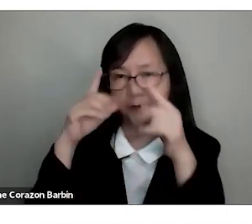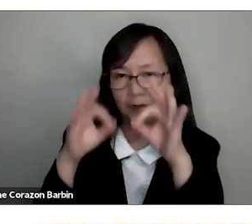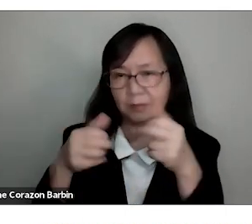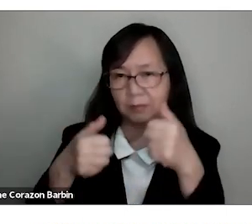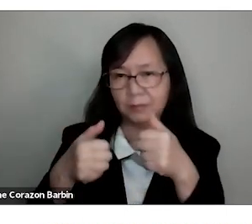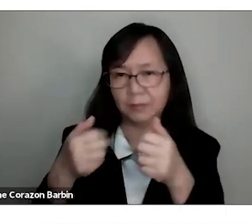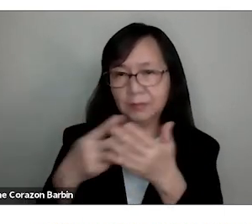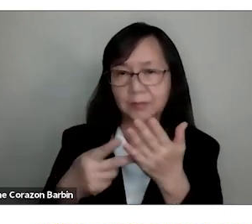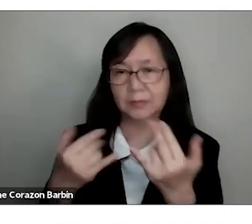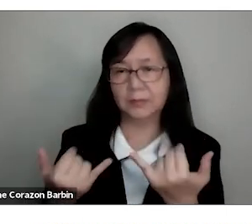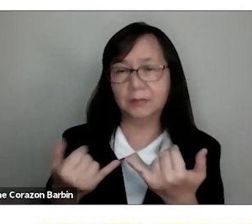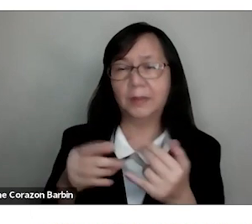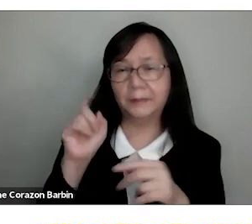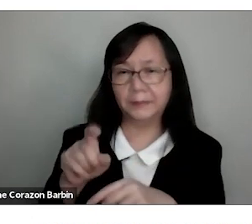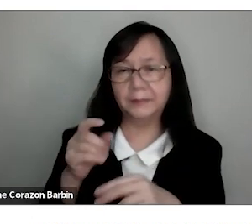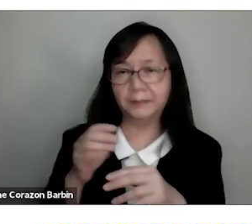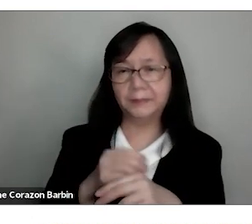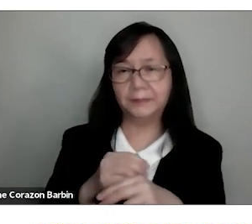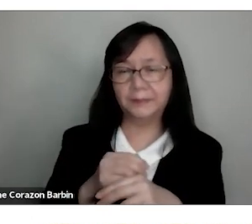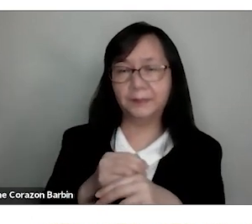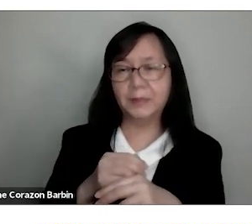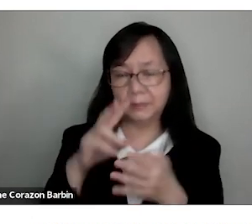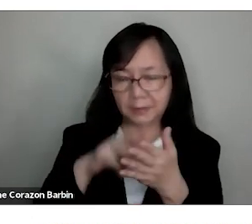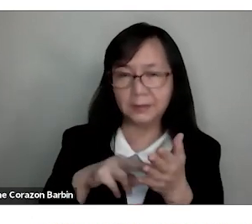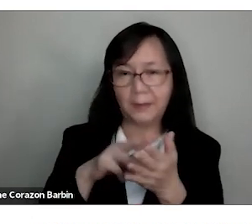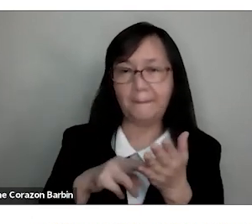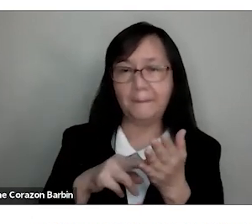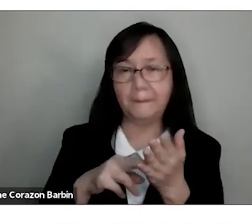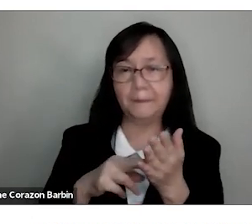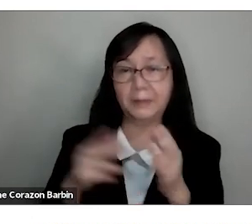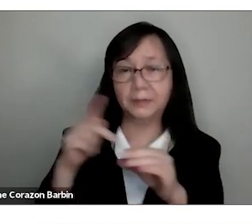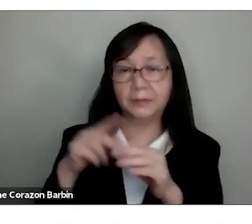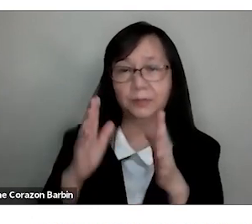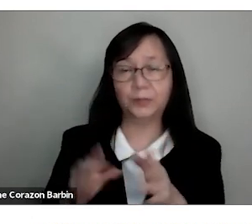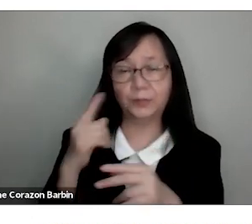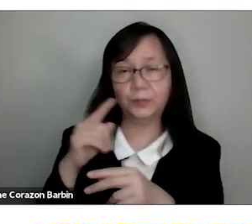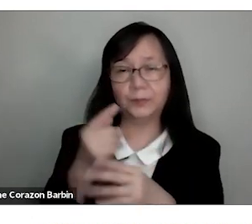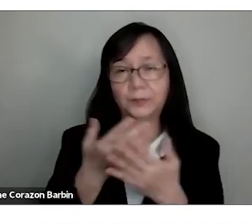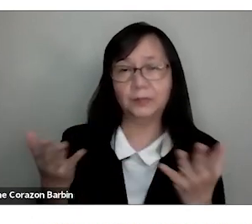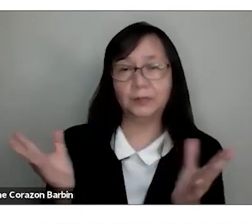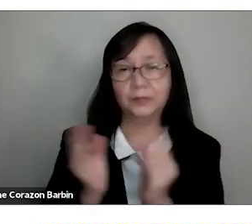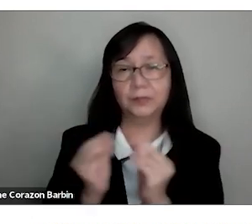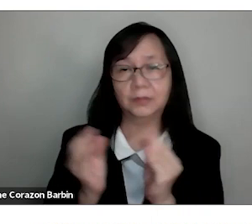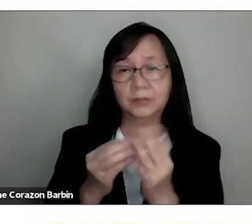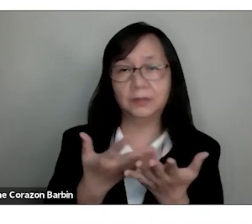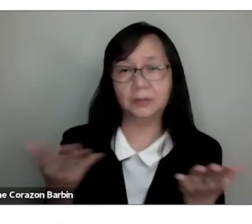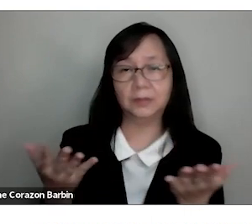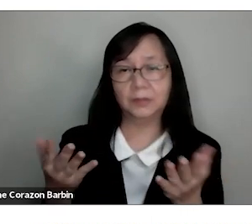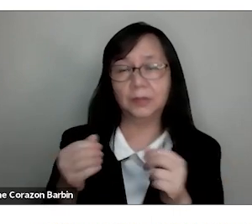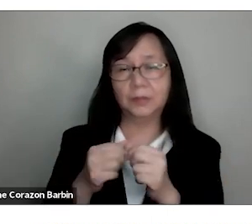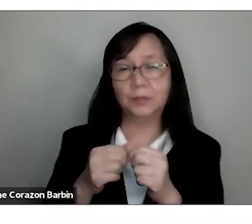portions of the document must be read by the participants before the consultation, and which part